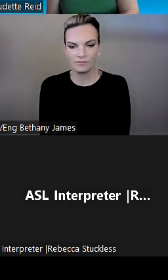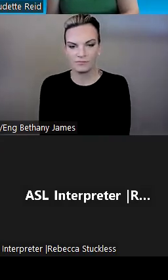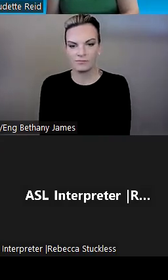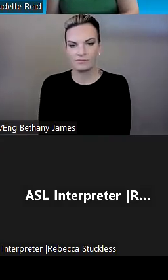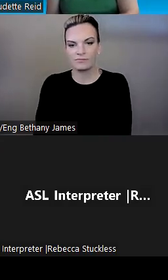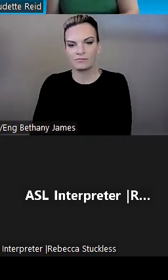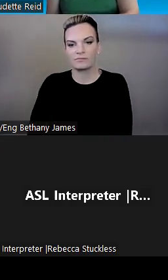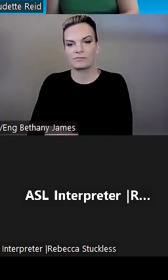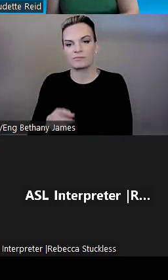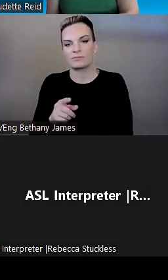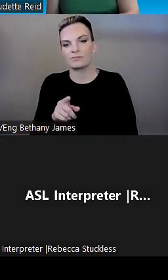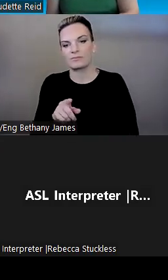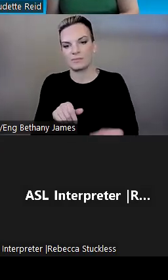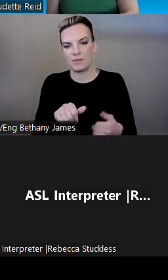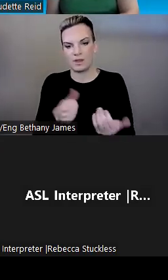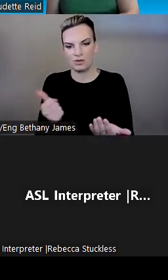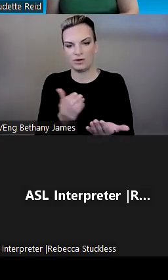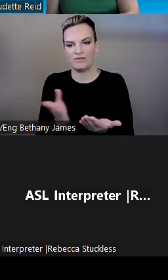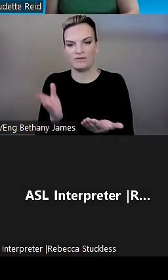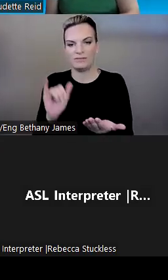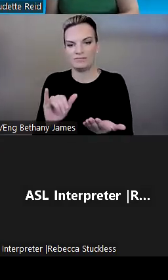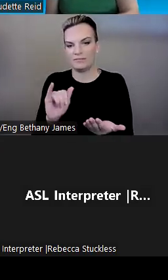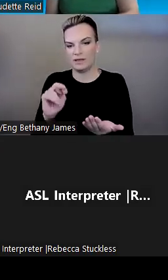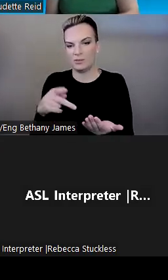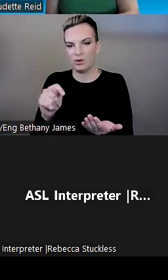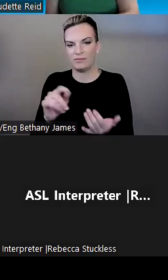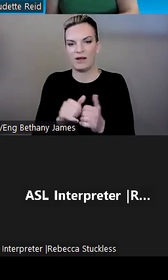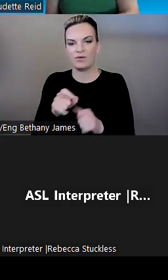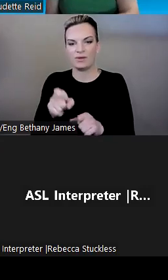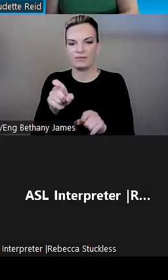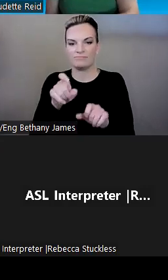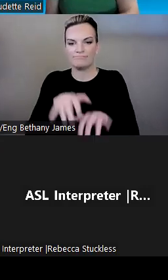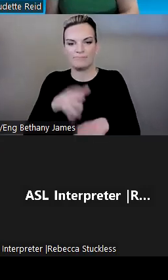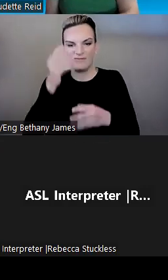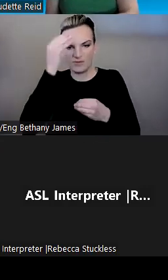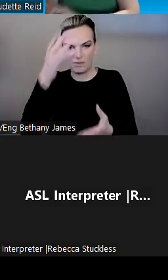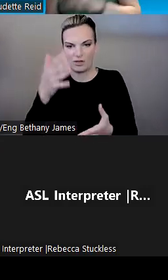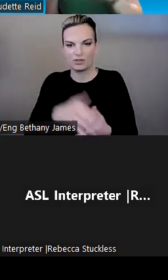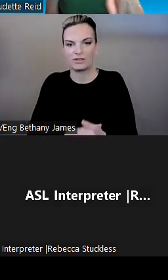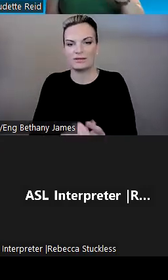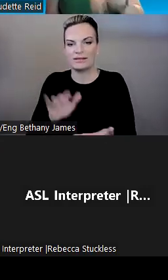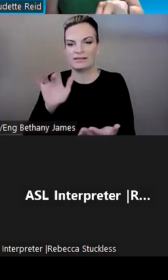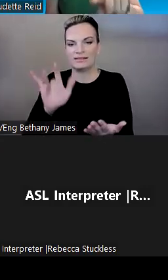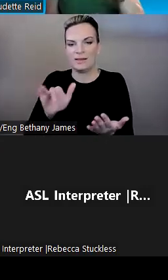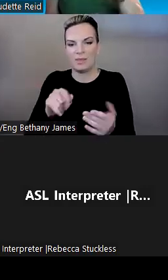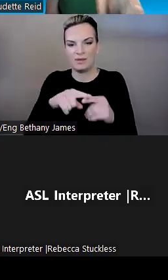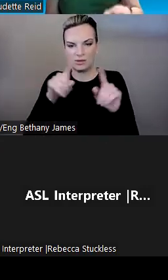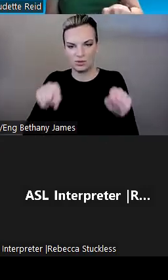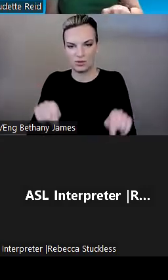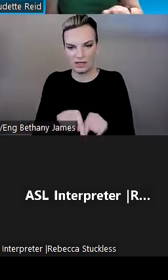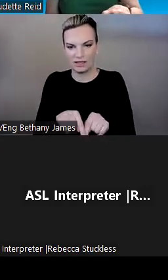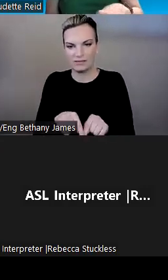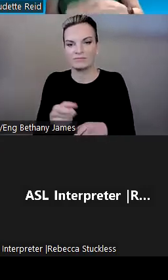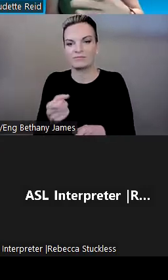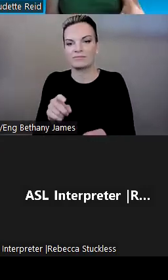Alternative input has different ways that you can put information in. Tapping the screen or pressing